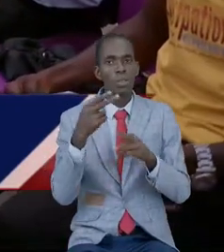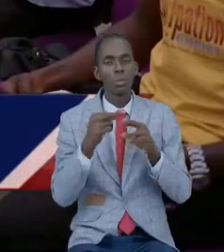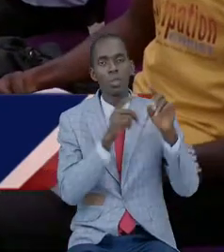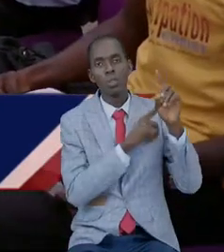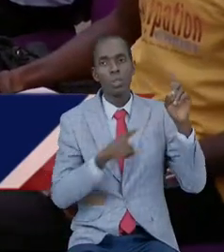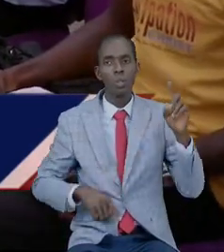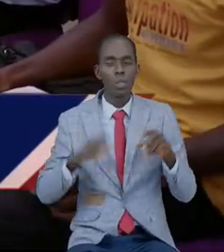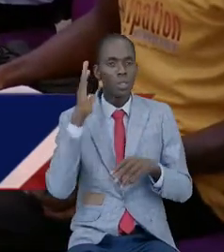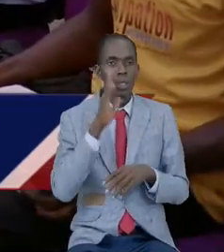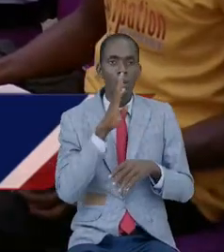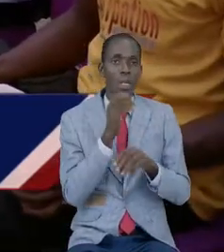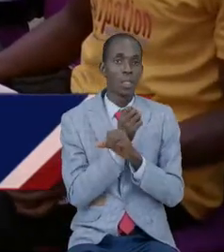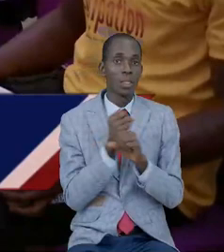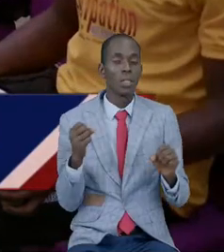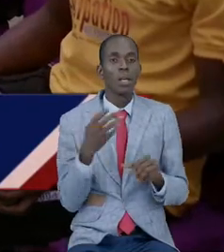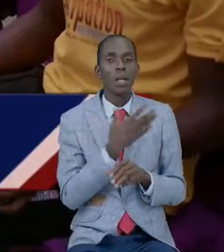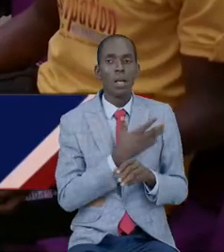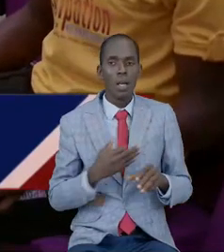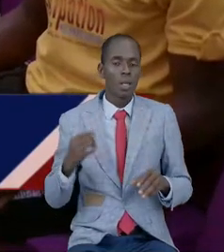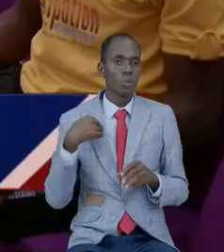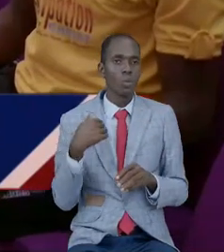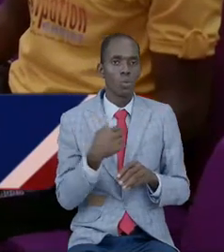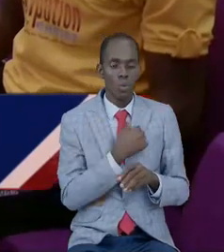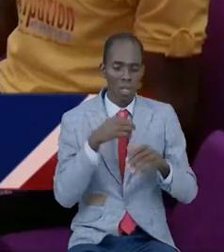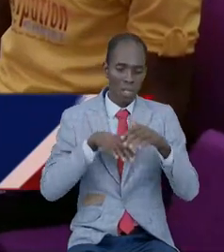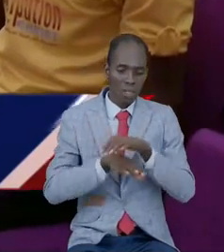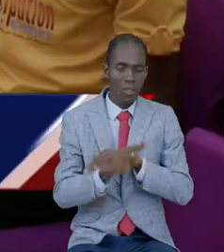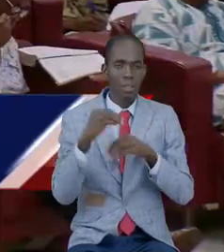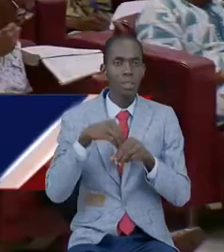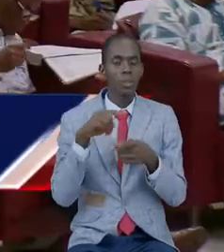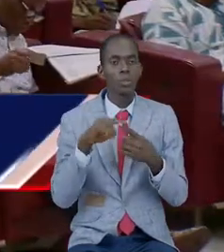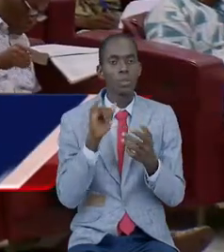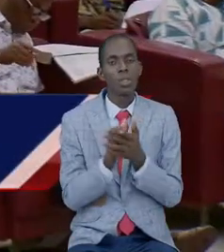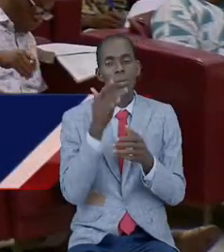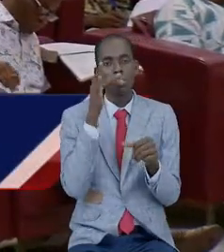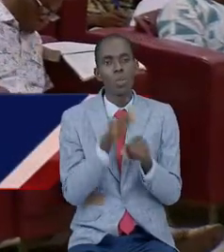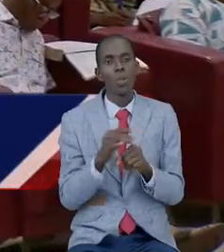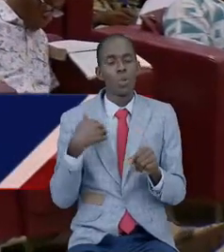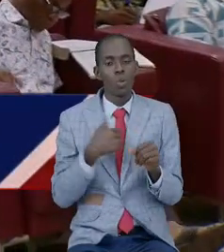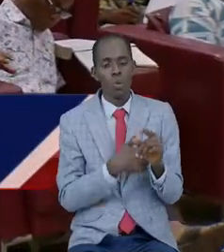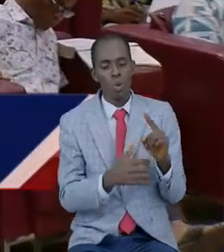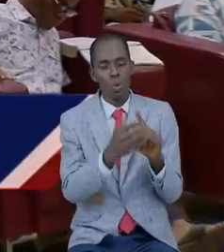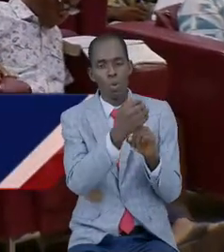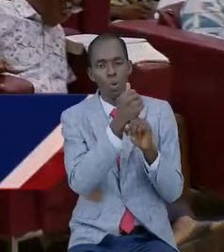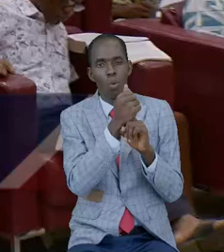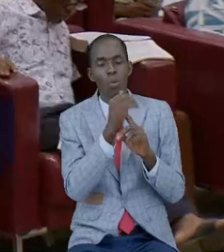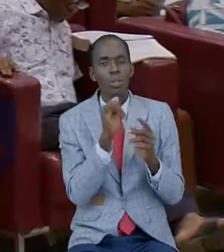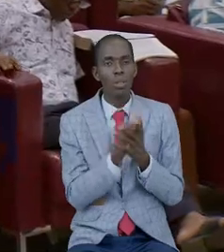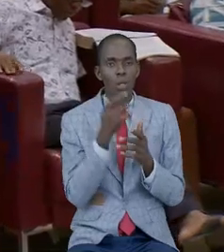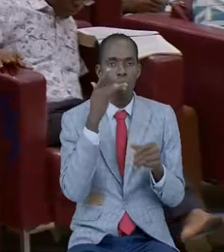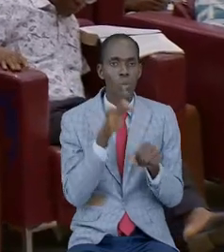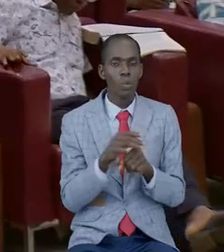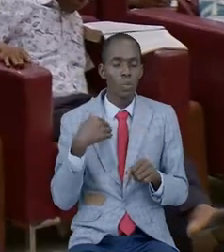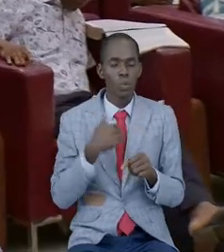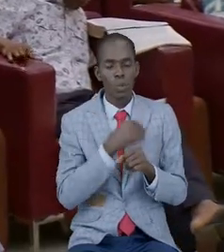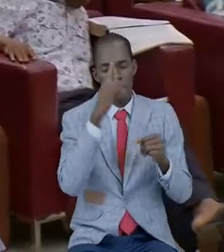shall be saved and we get into that promise we hold on to that promise we believe